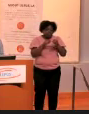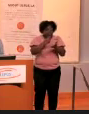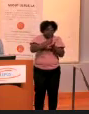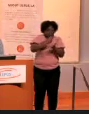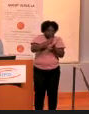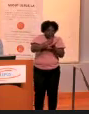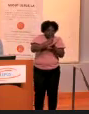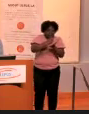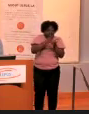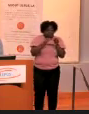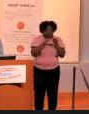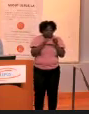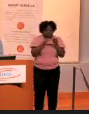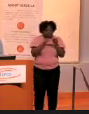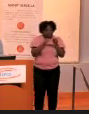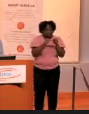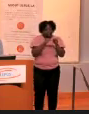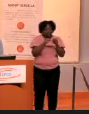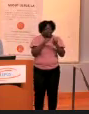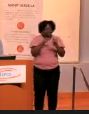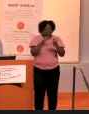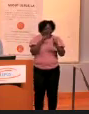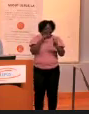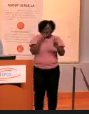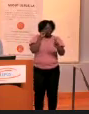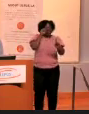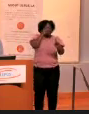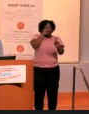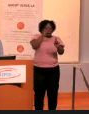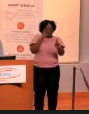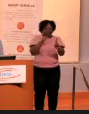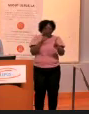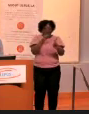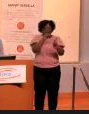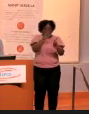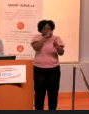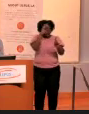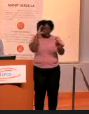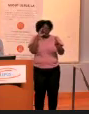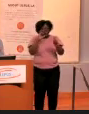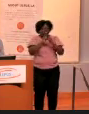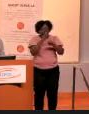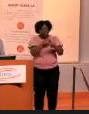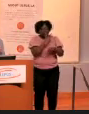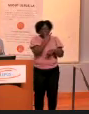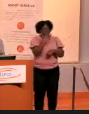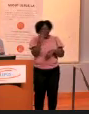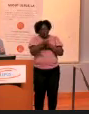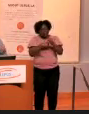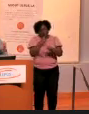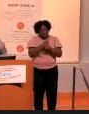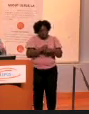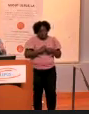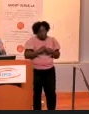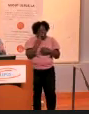therapies, it's going to be with the idea that you'll be getting treatment for at least 3 to 5 years. And the reason for this